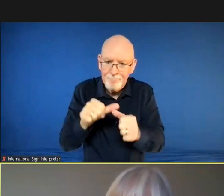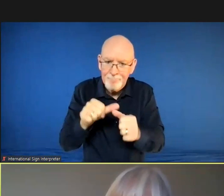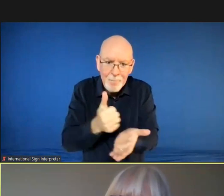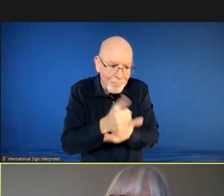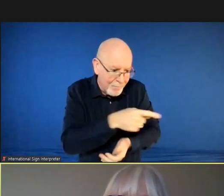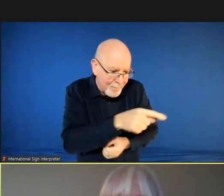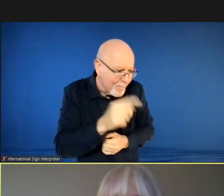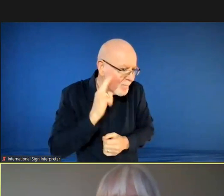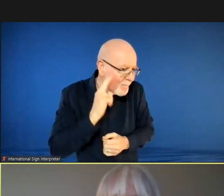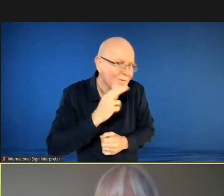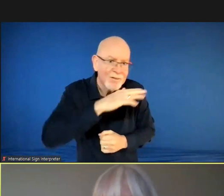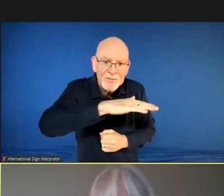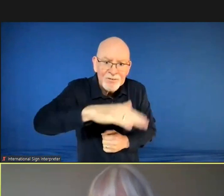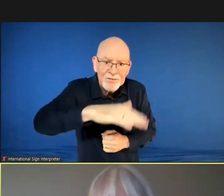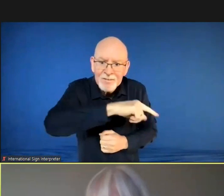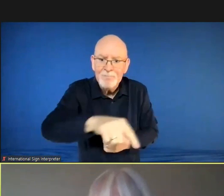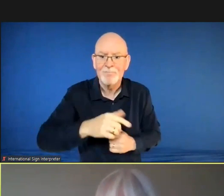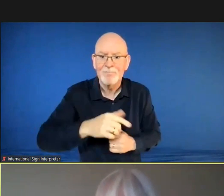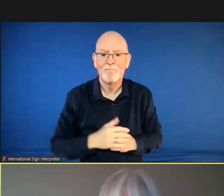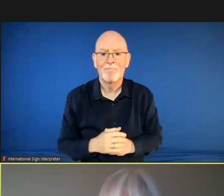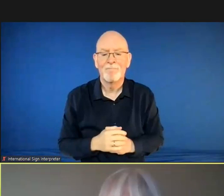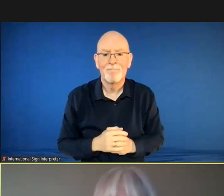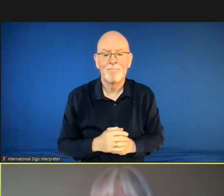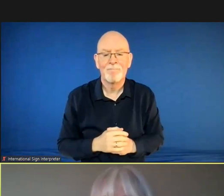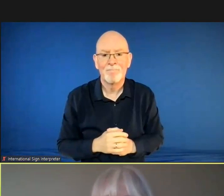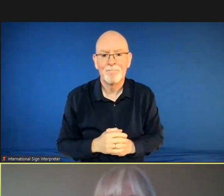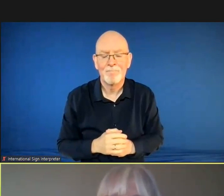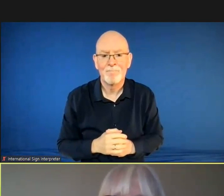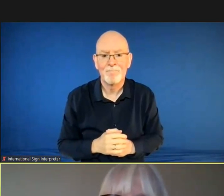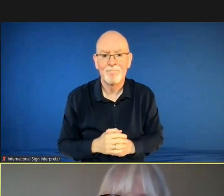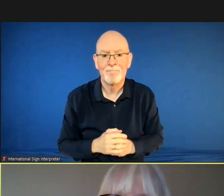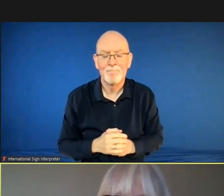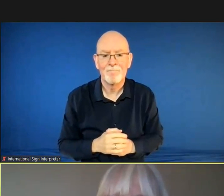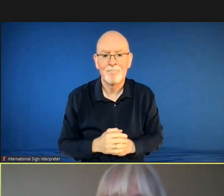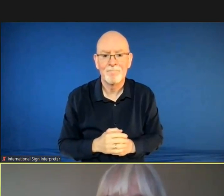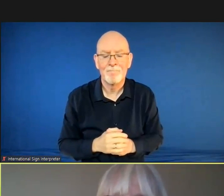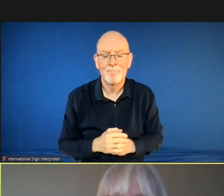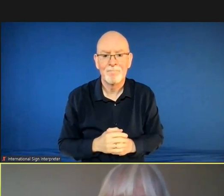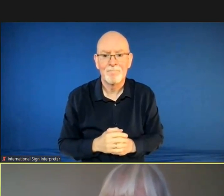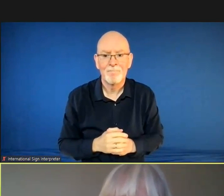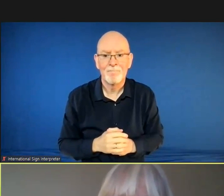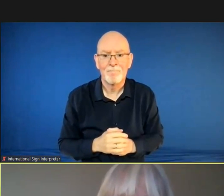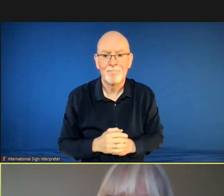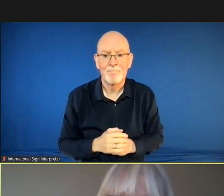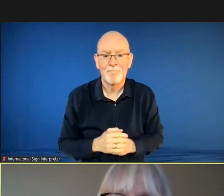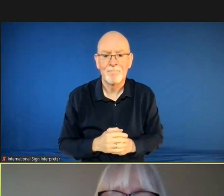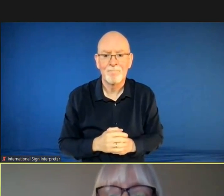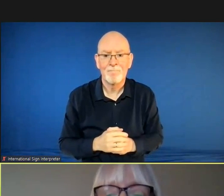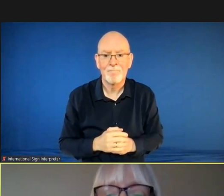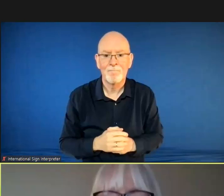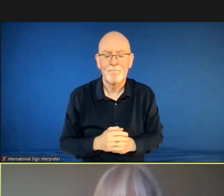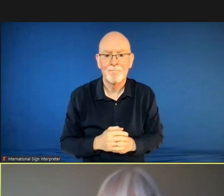So when we see some good examples, and you'll hear a little bit more later on from my colleagues from East Africa and South